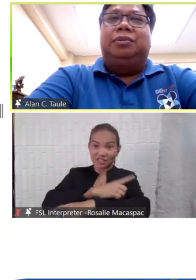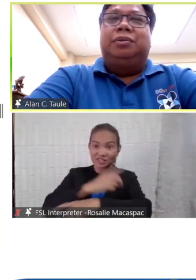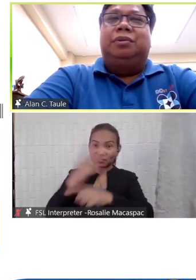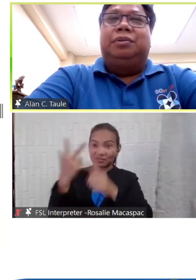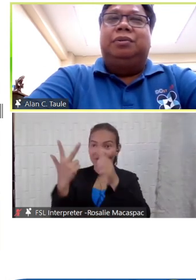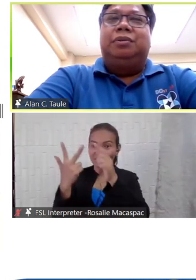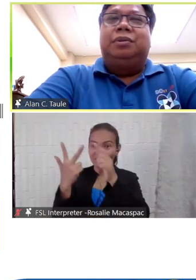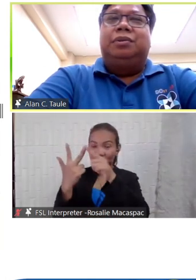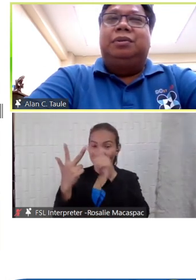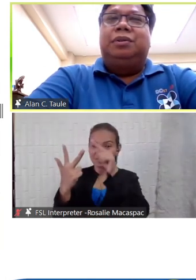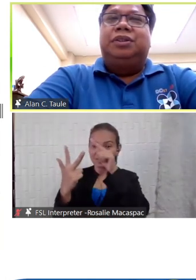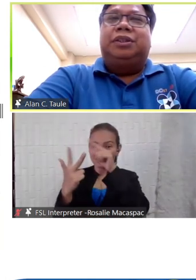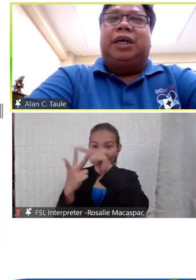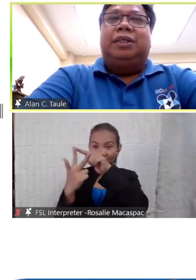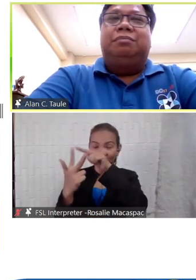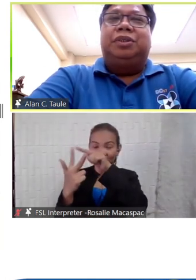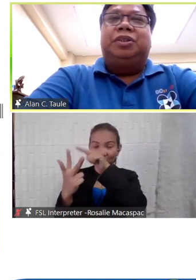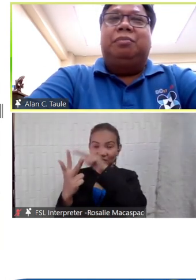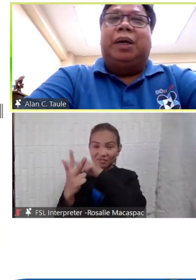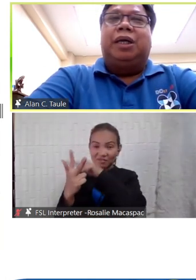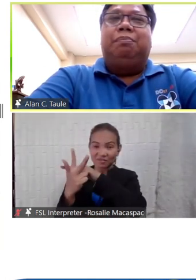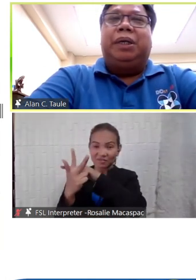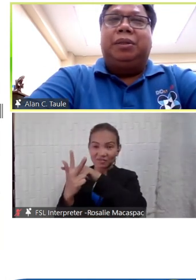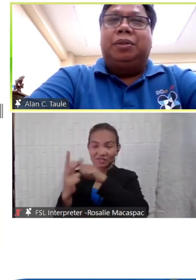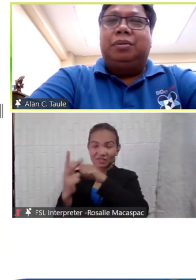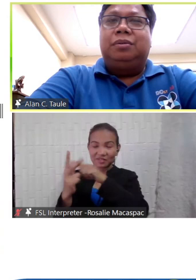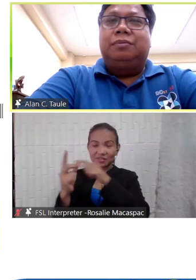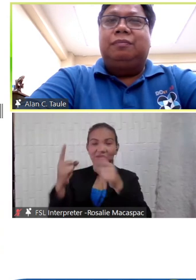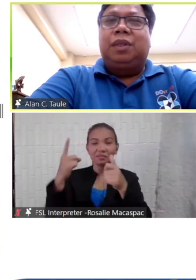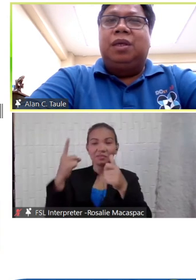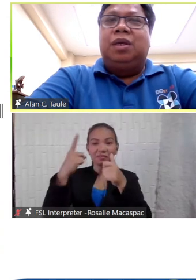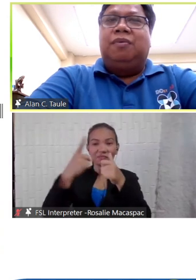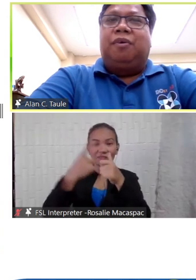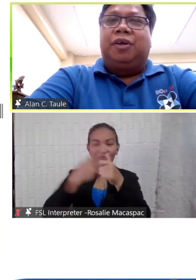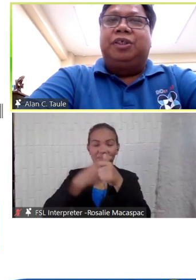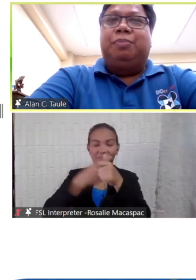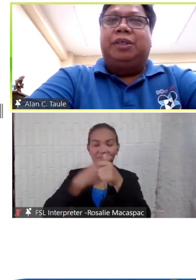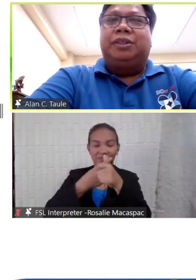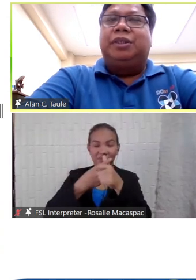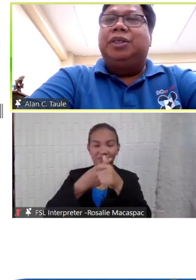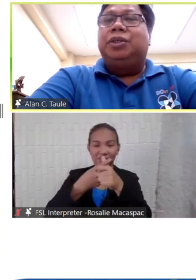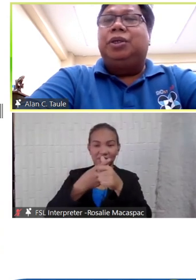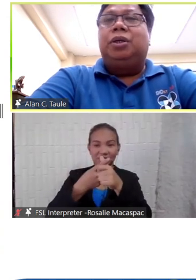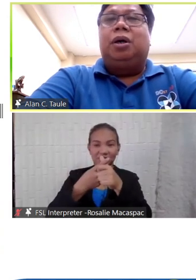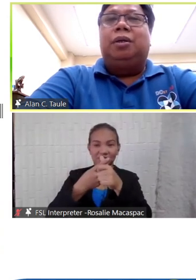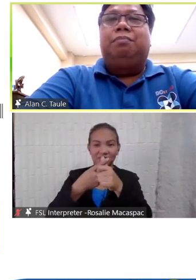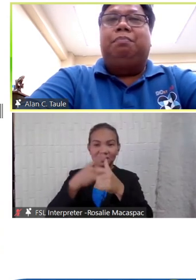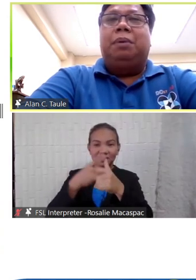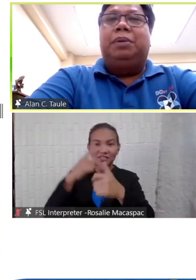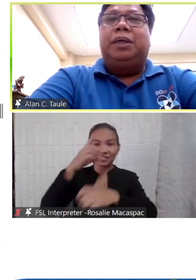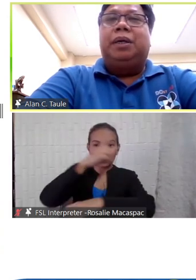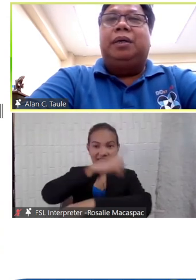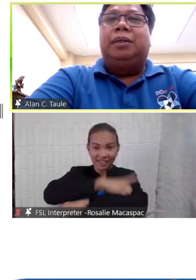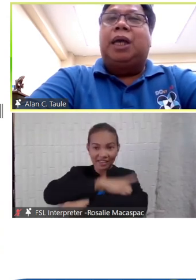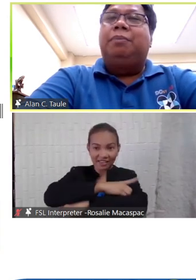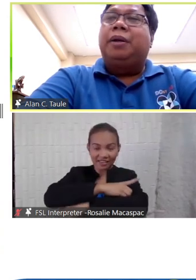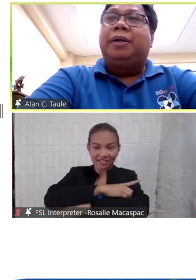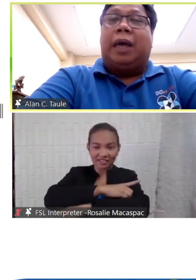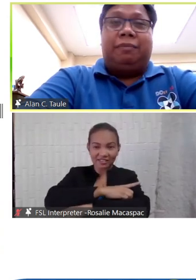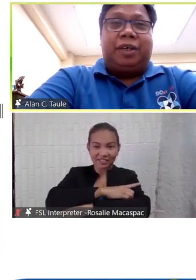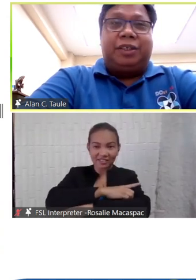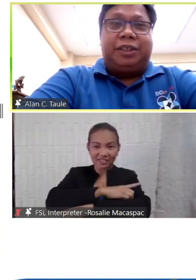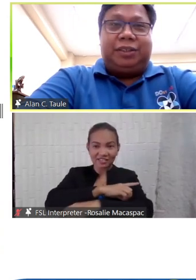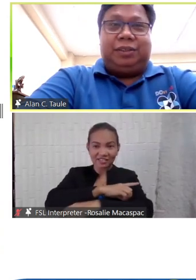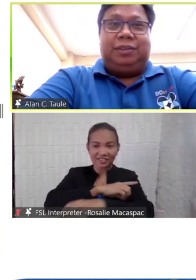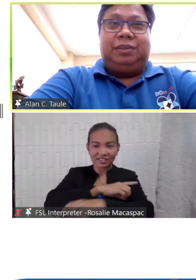like to cite Mr. Michael Pinto for his presentation on public